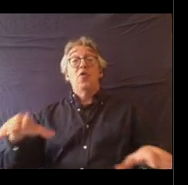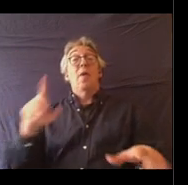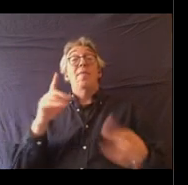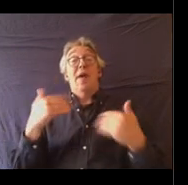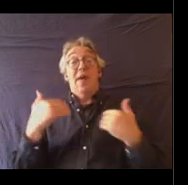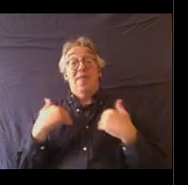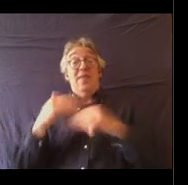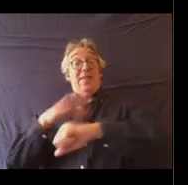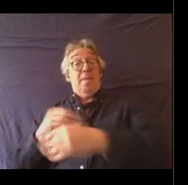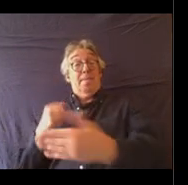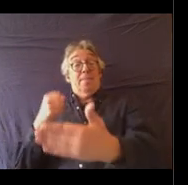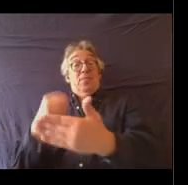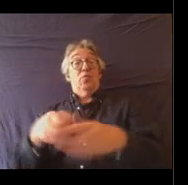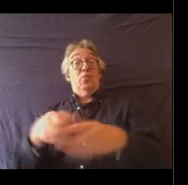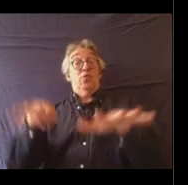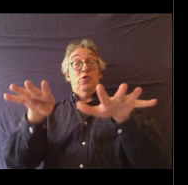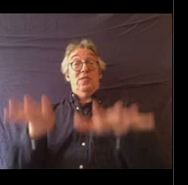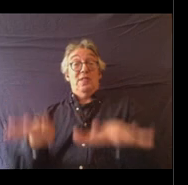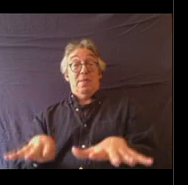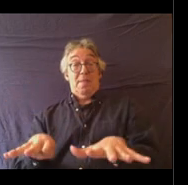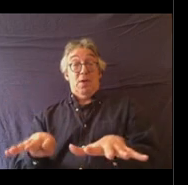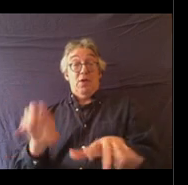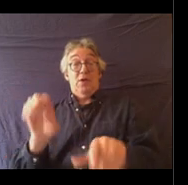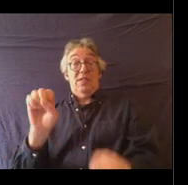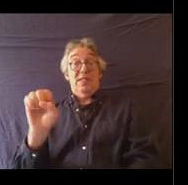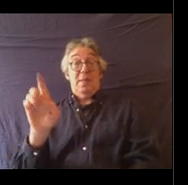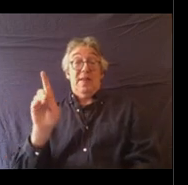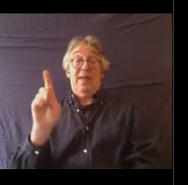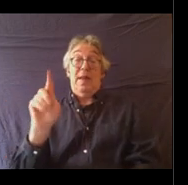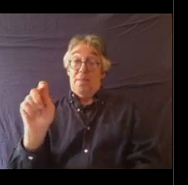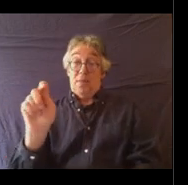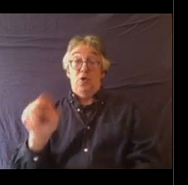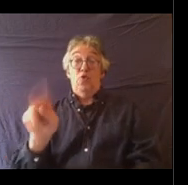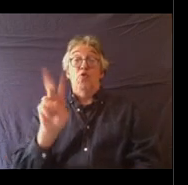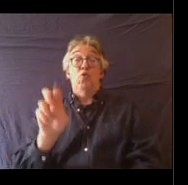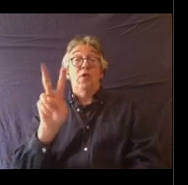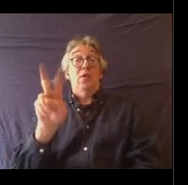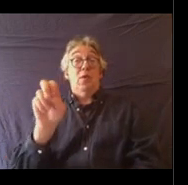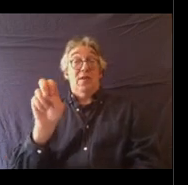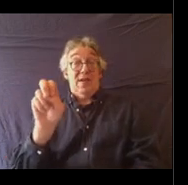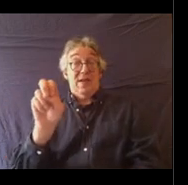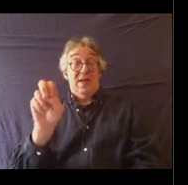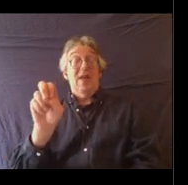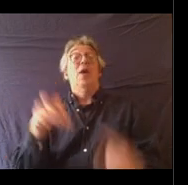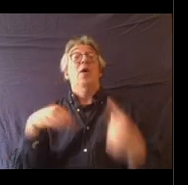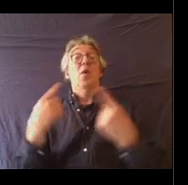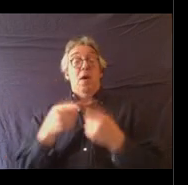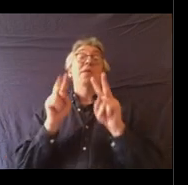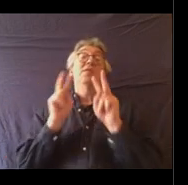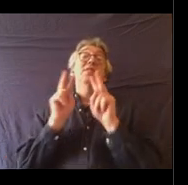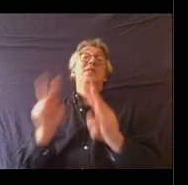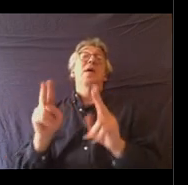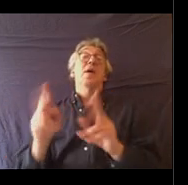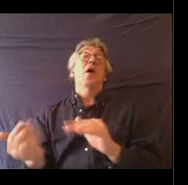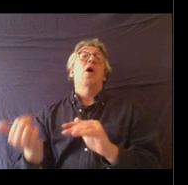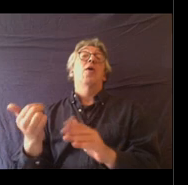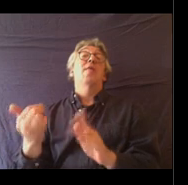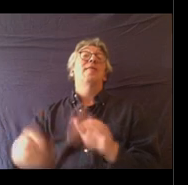September 2020. To transpose it, and then we will, of course, from the Commission have a look how they transposed it, whether